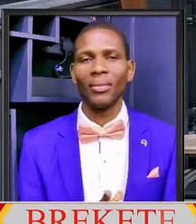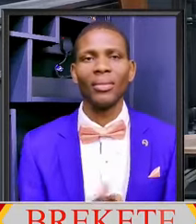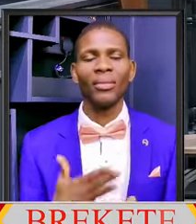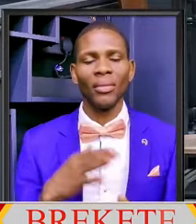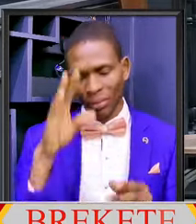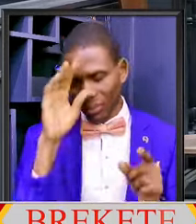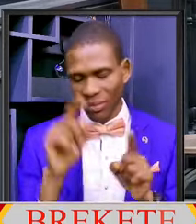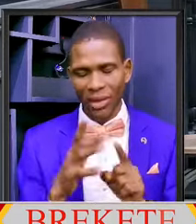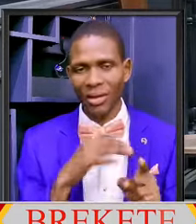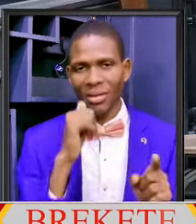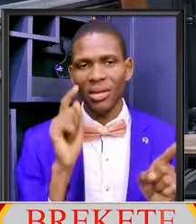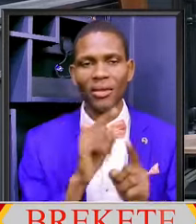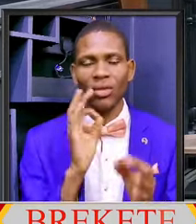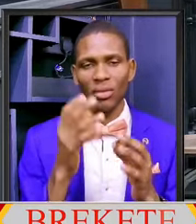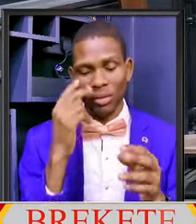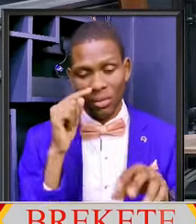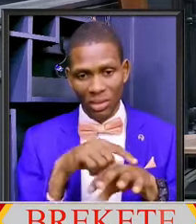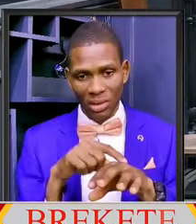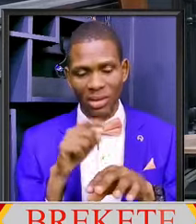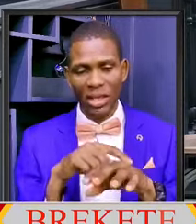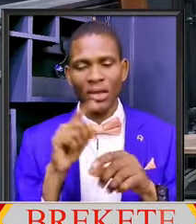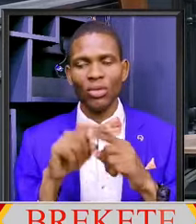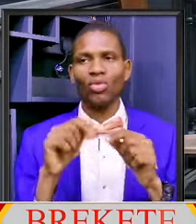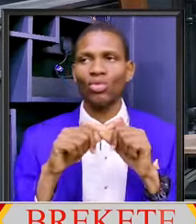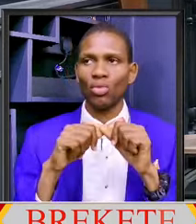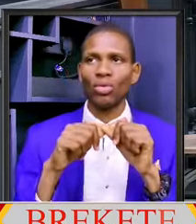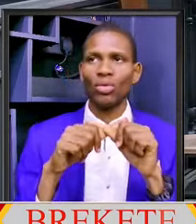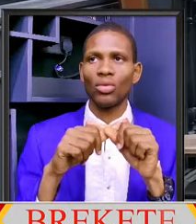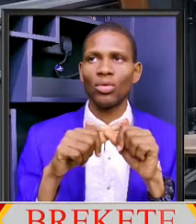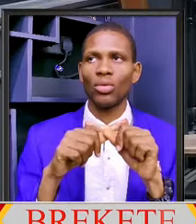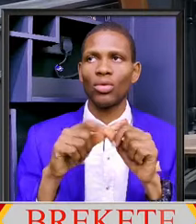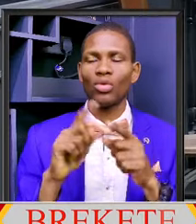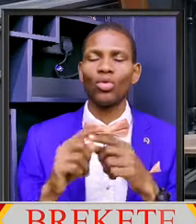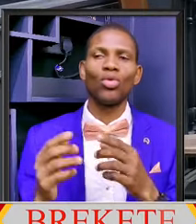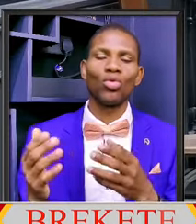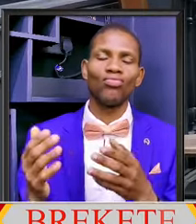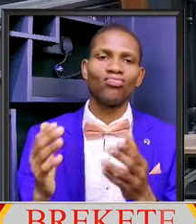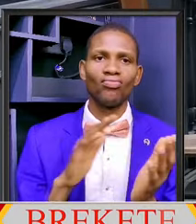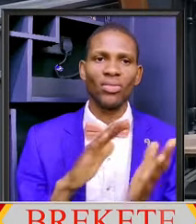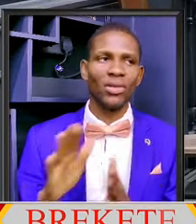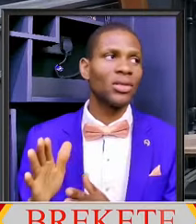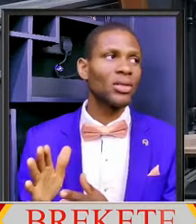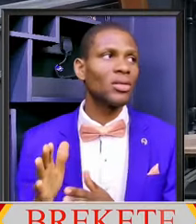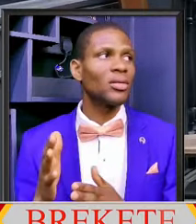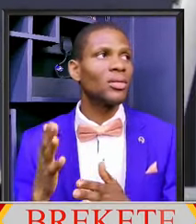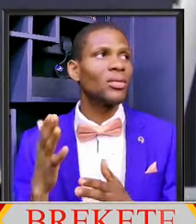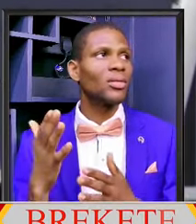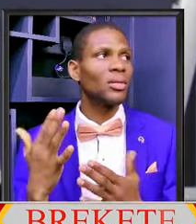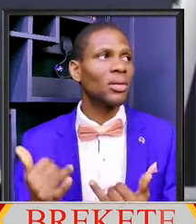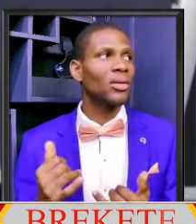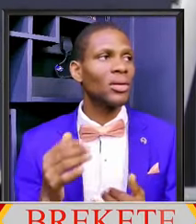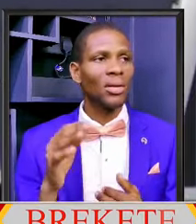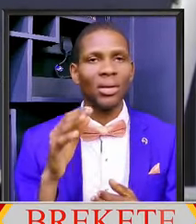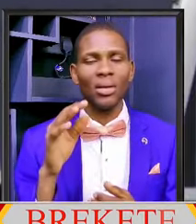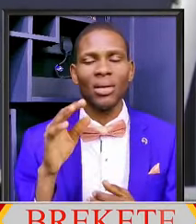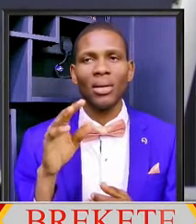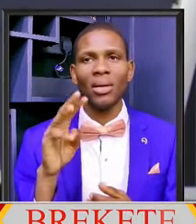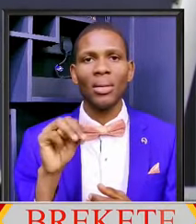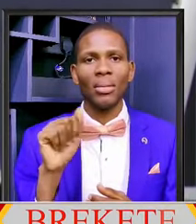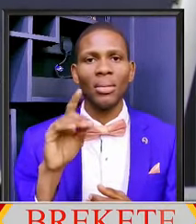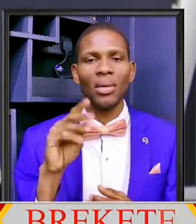My brothers, my sisters, if you look down on a sister time, don't they give us signal to do it in signal, make we pack her come up for studio. Madam,